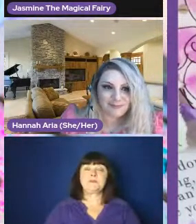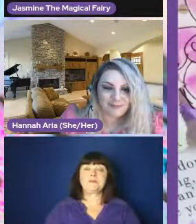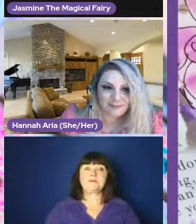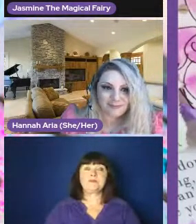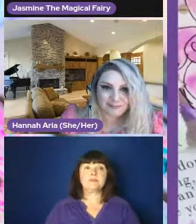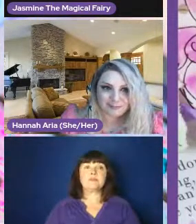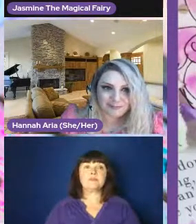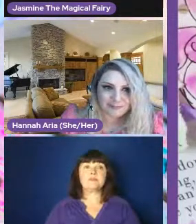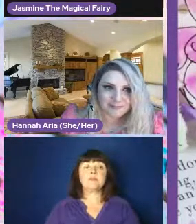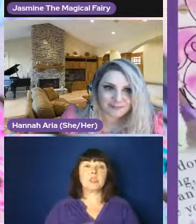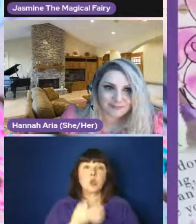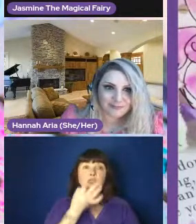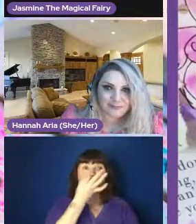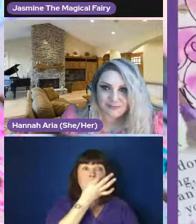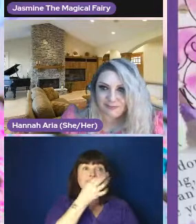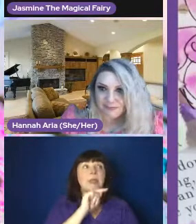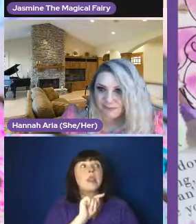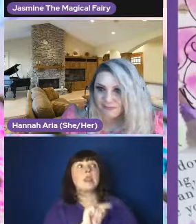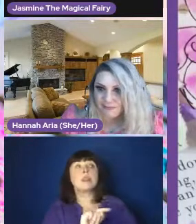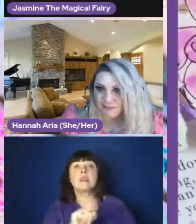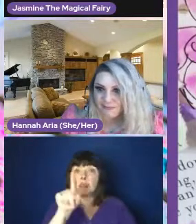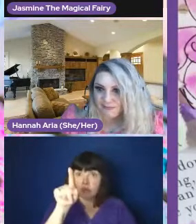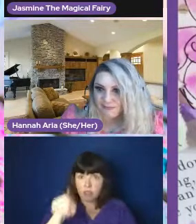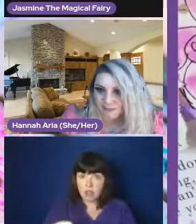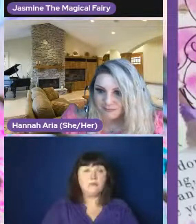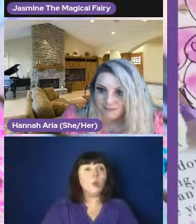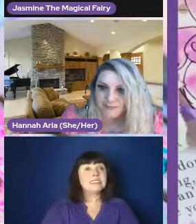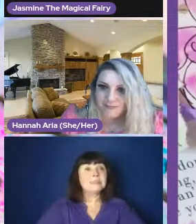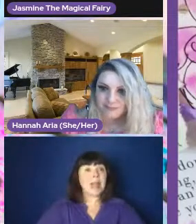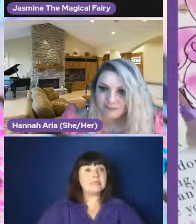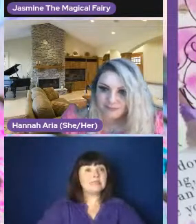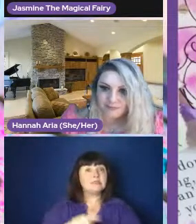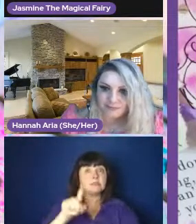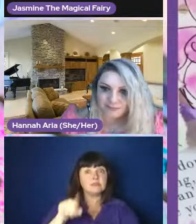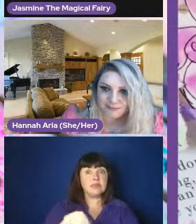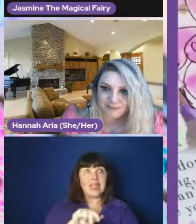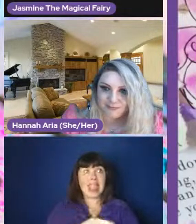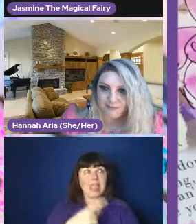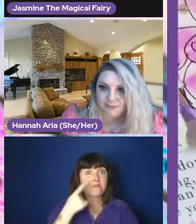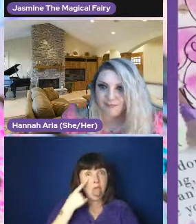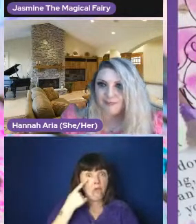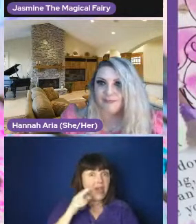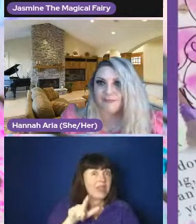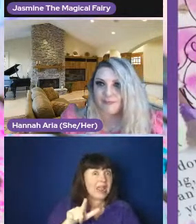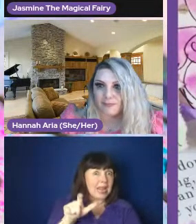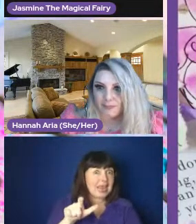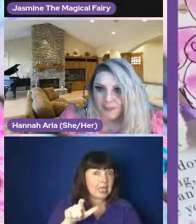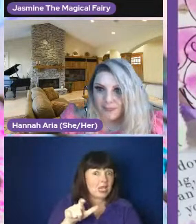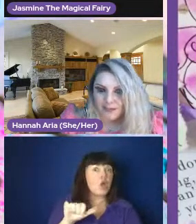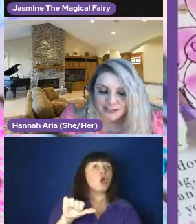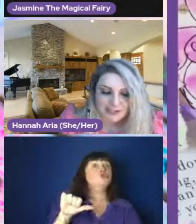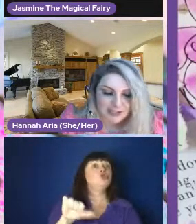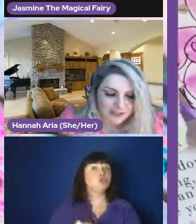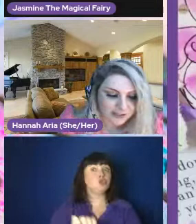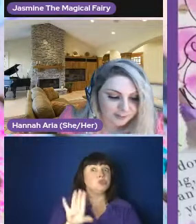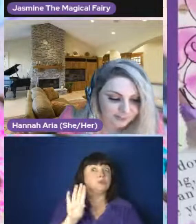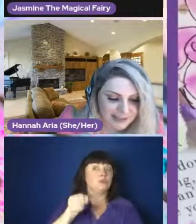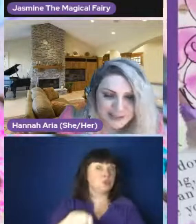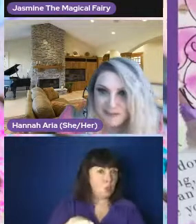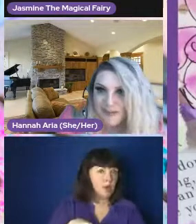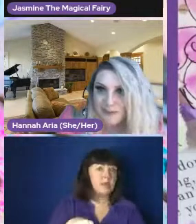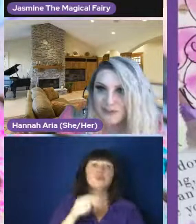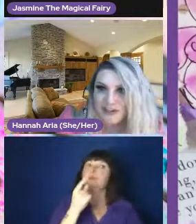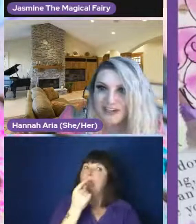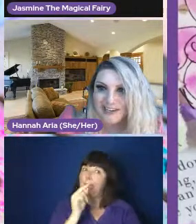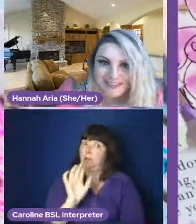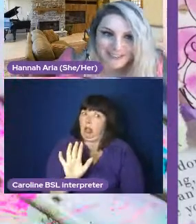I have enough people, like enough space now within the StreamYard. So if they click the link, they should be able to join and I'll let them in. Excellent.